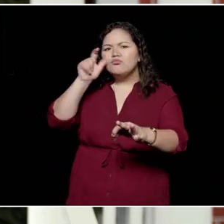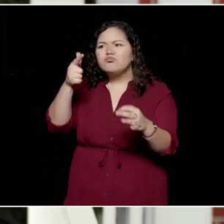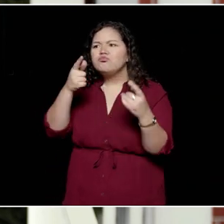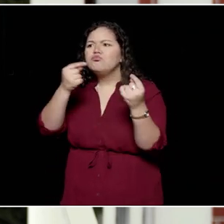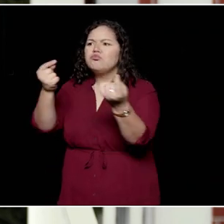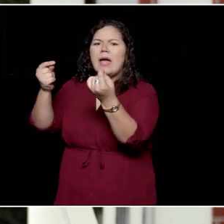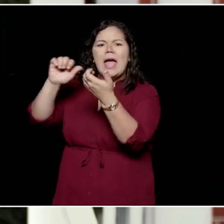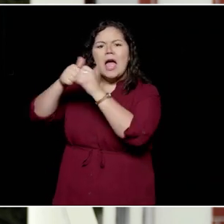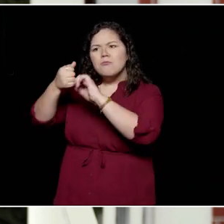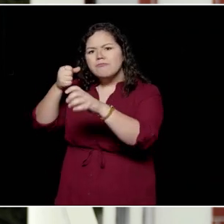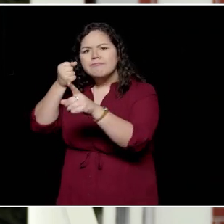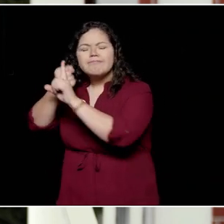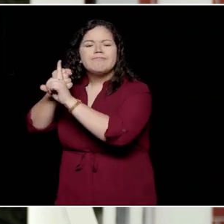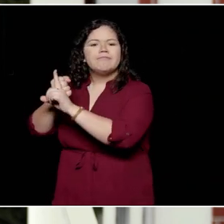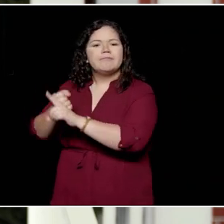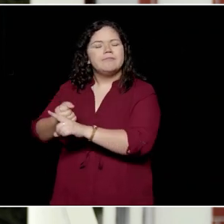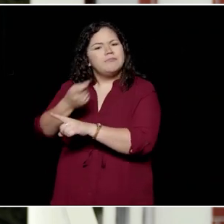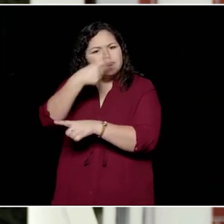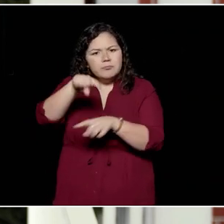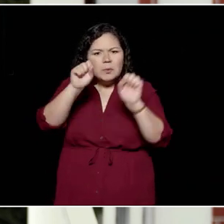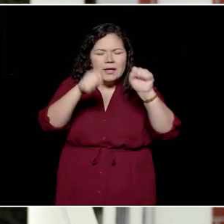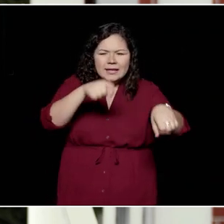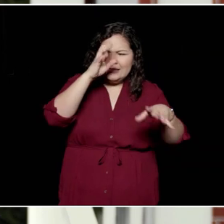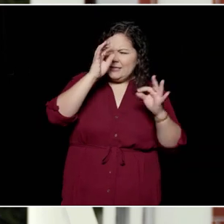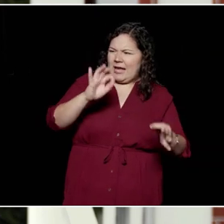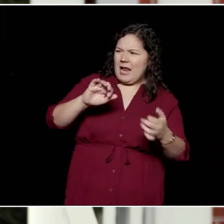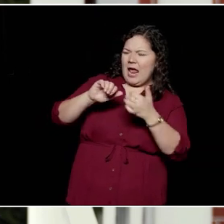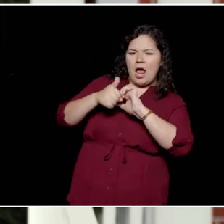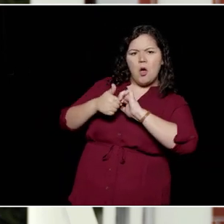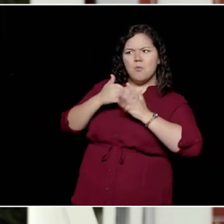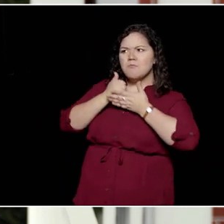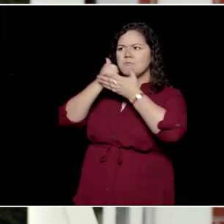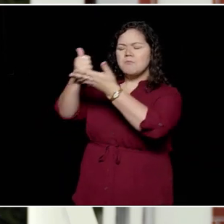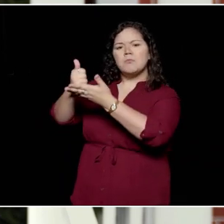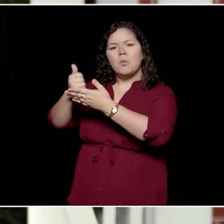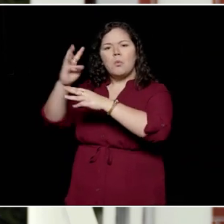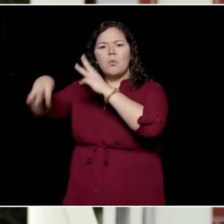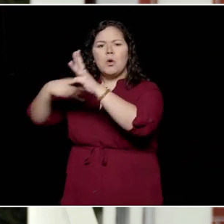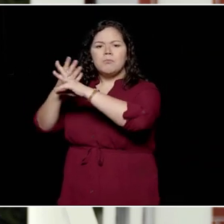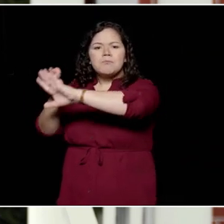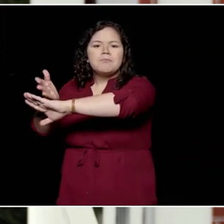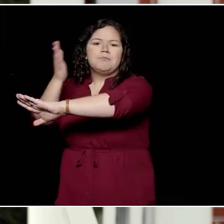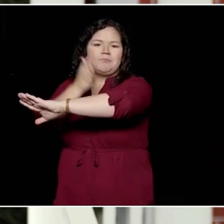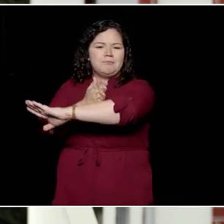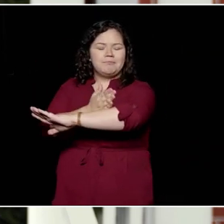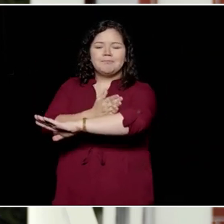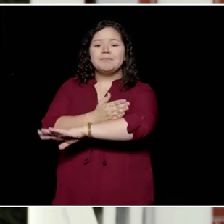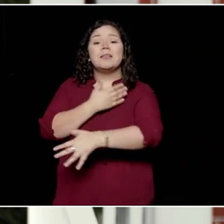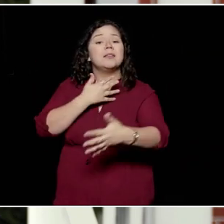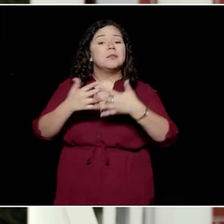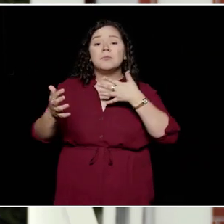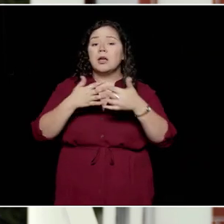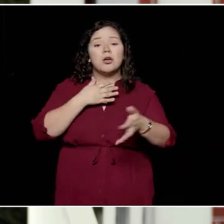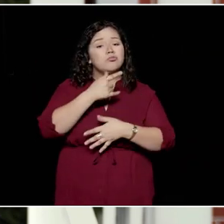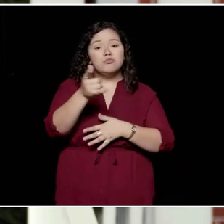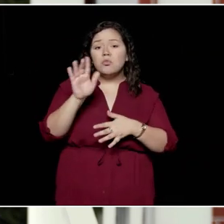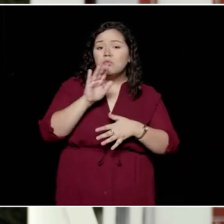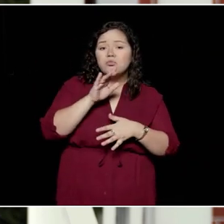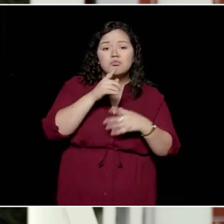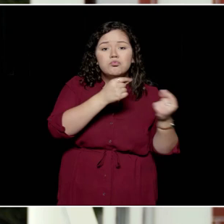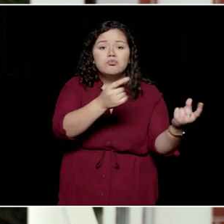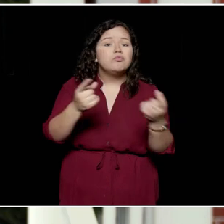decide what tomorrow will become. And it is up to you to help make the world a better place. No matter what you